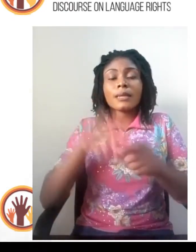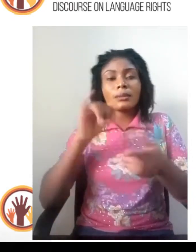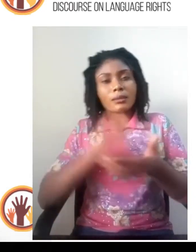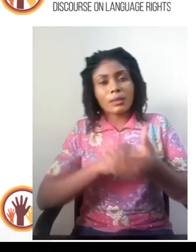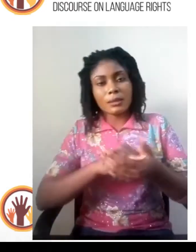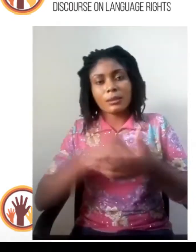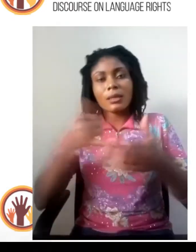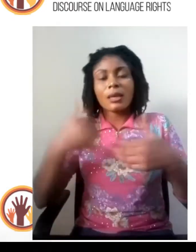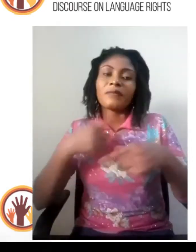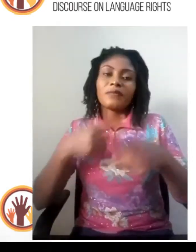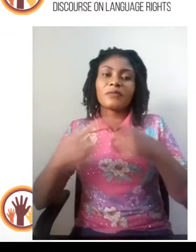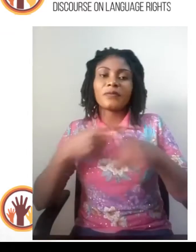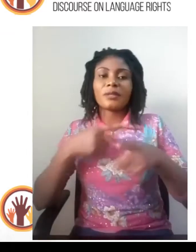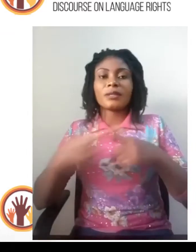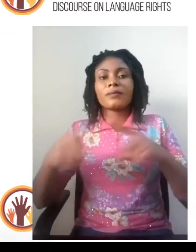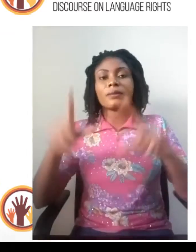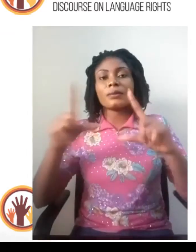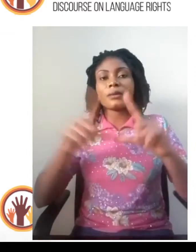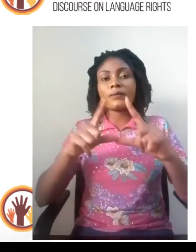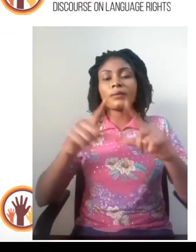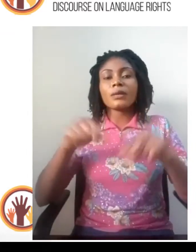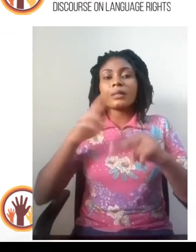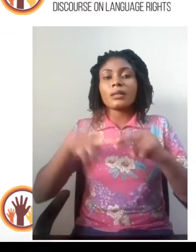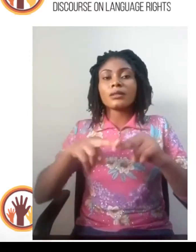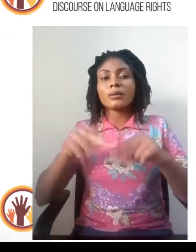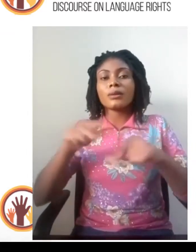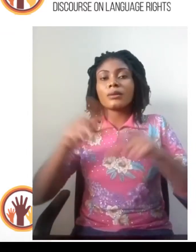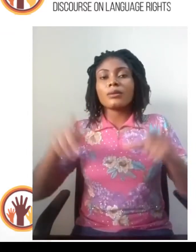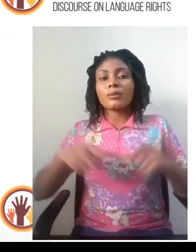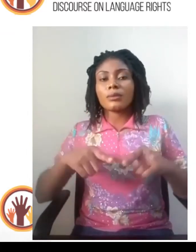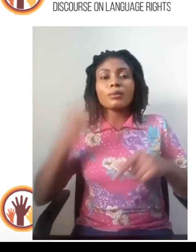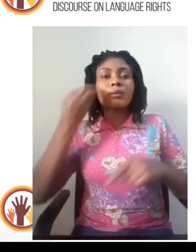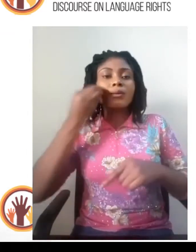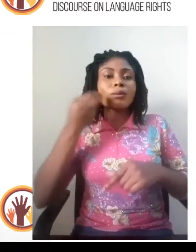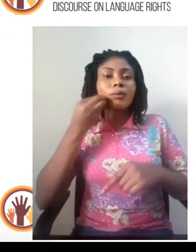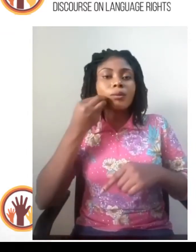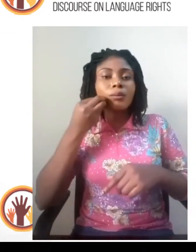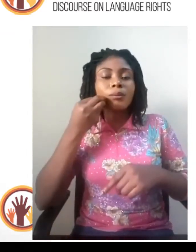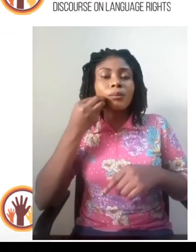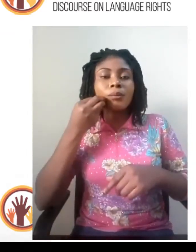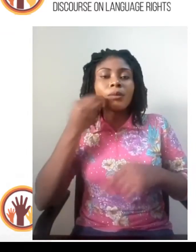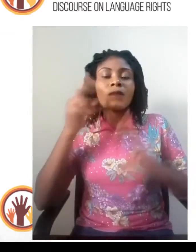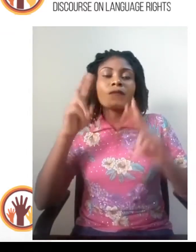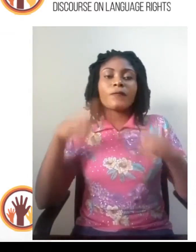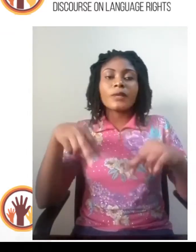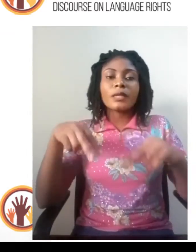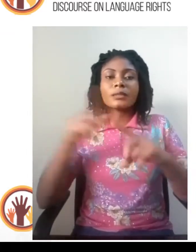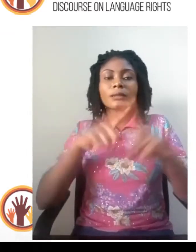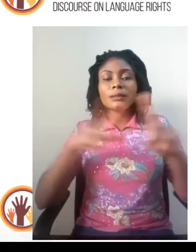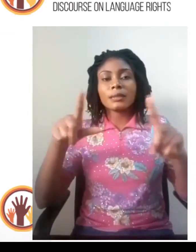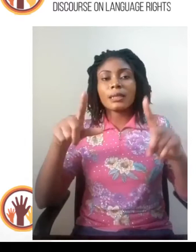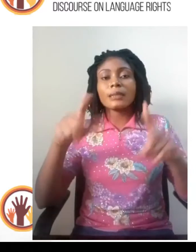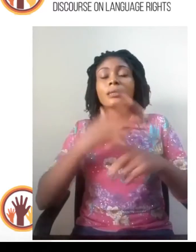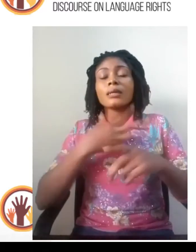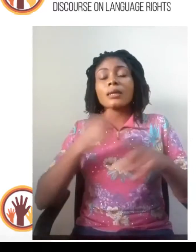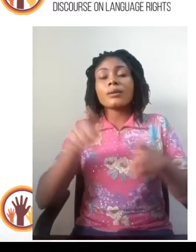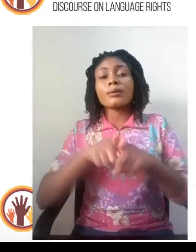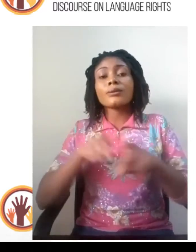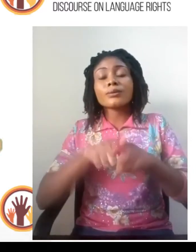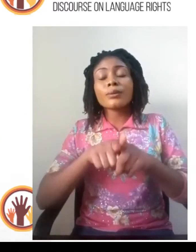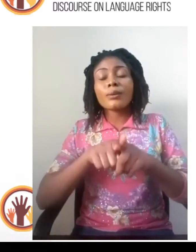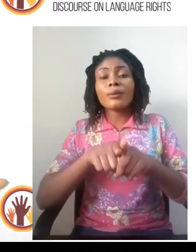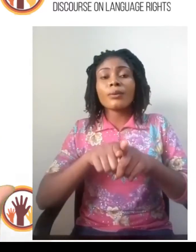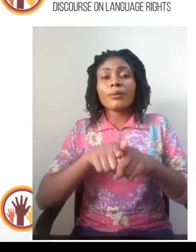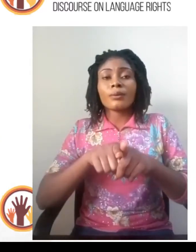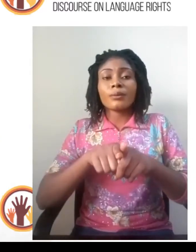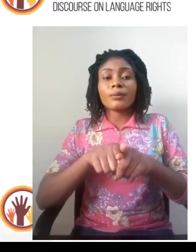local, the home, the village signs, and with the school sign language, which